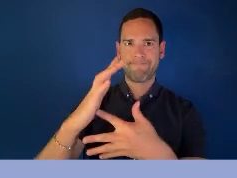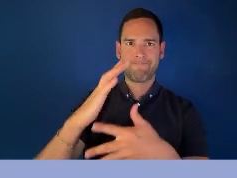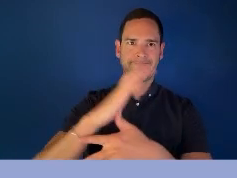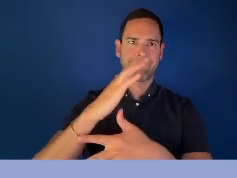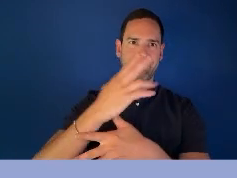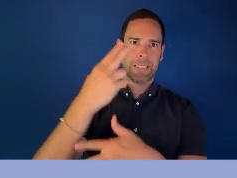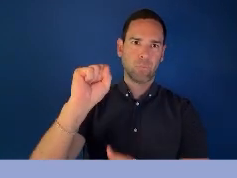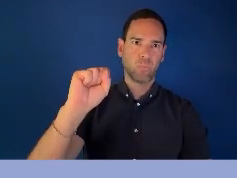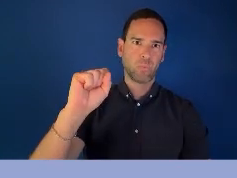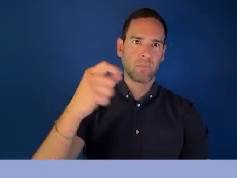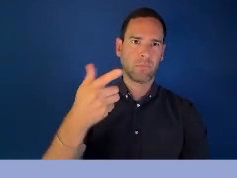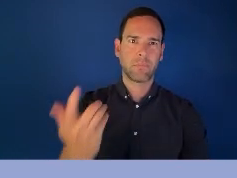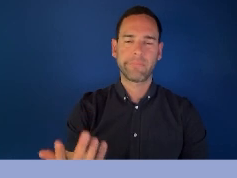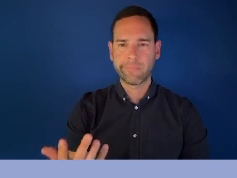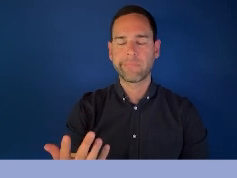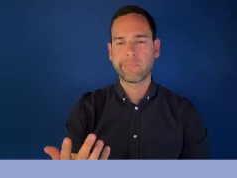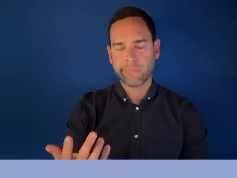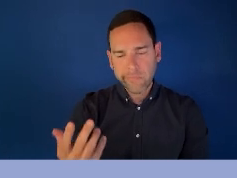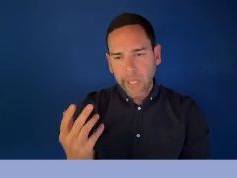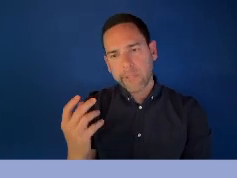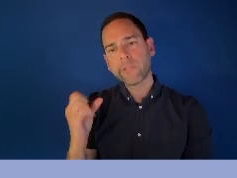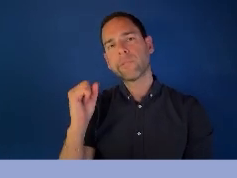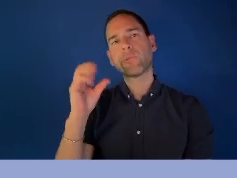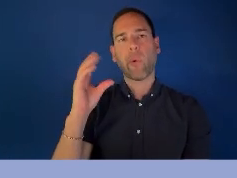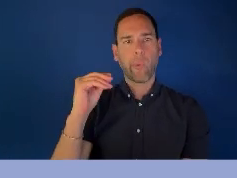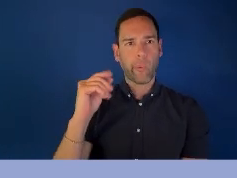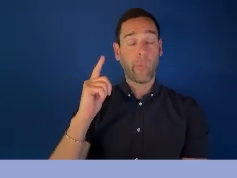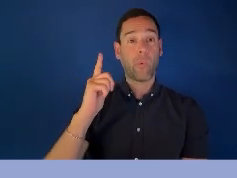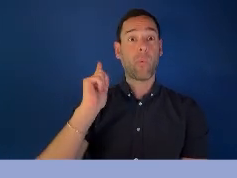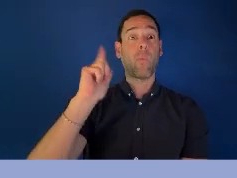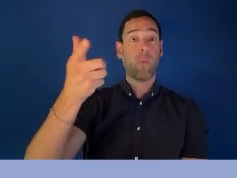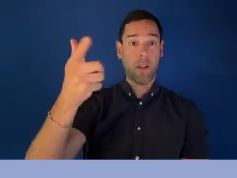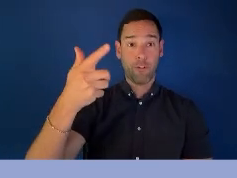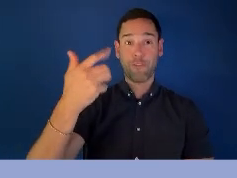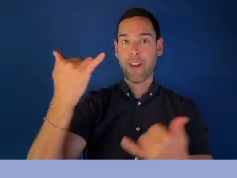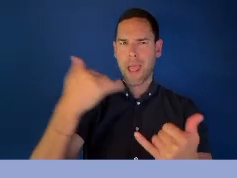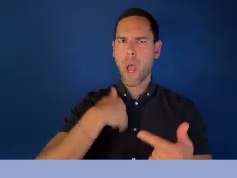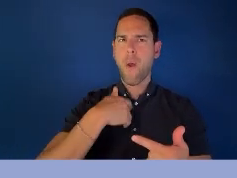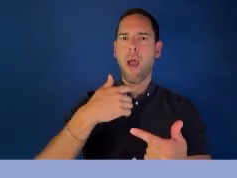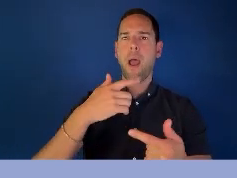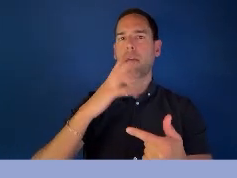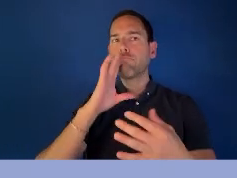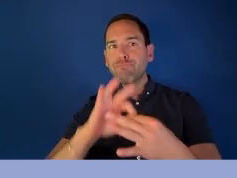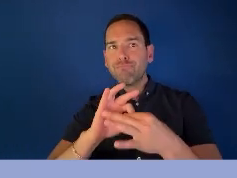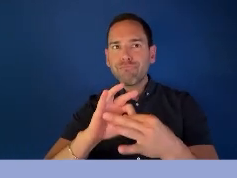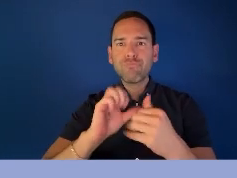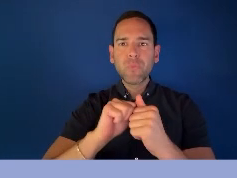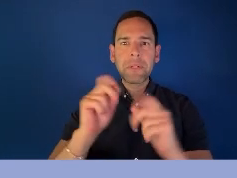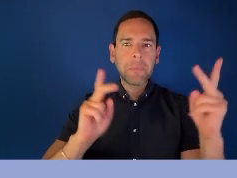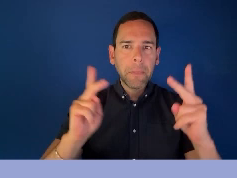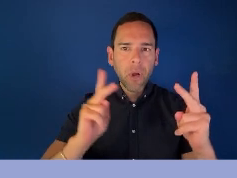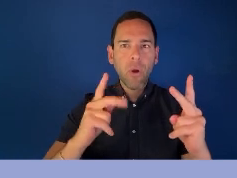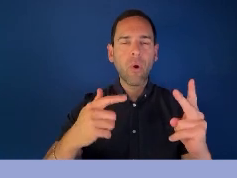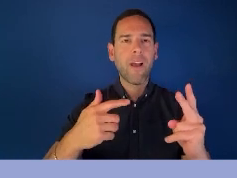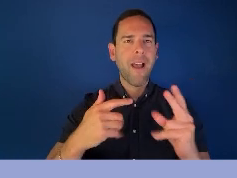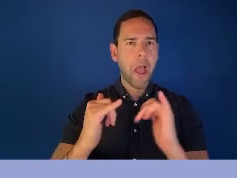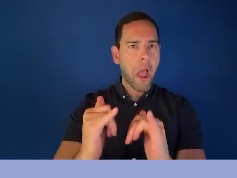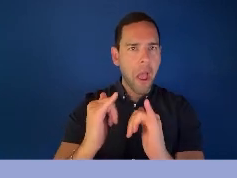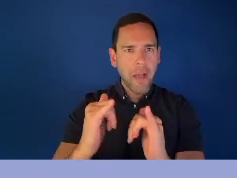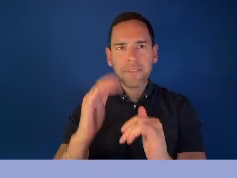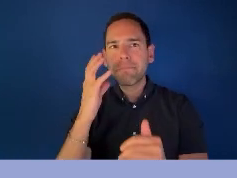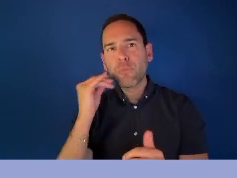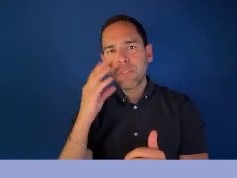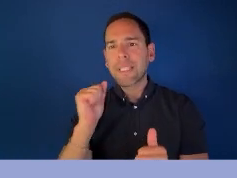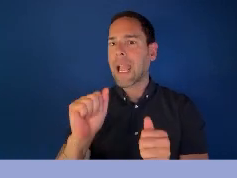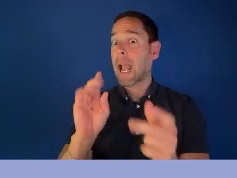is amazing. I mean, yeah, it's a game changer for me. RJ